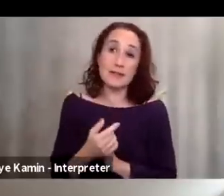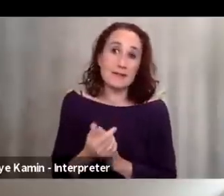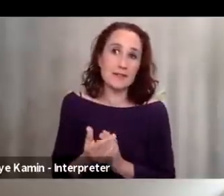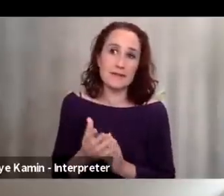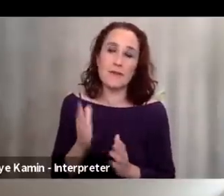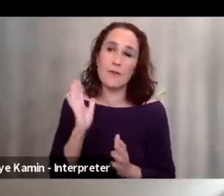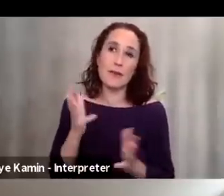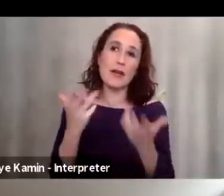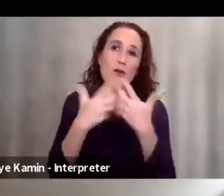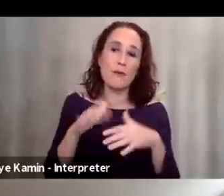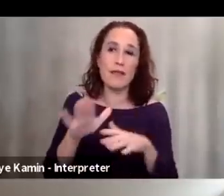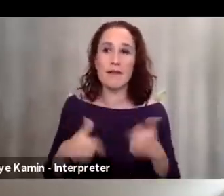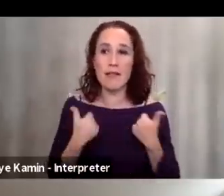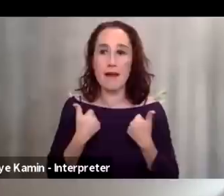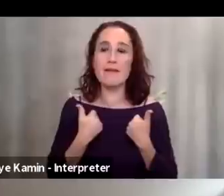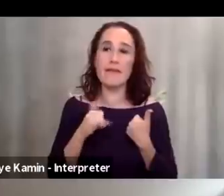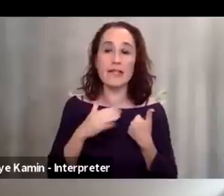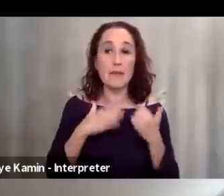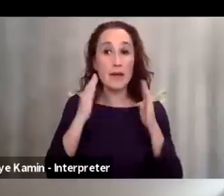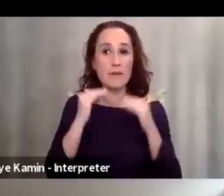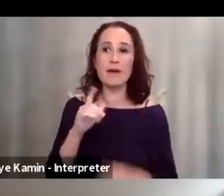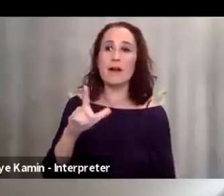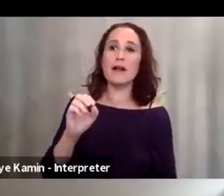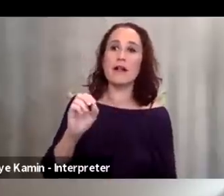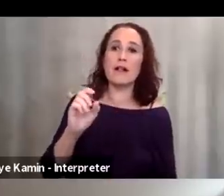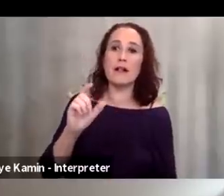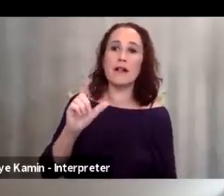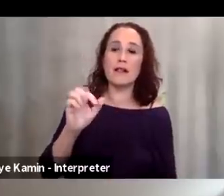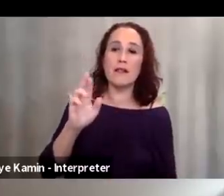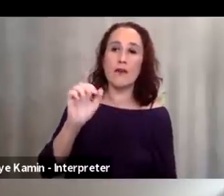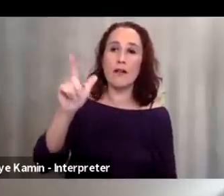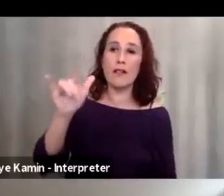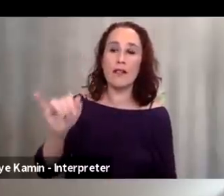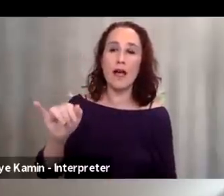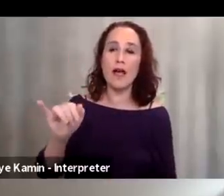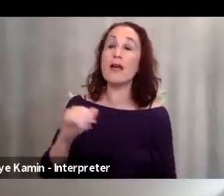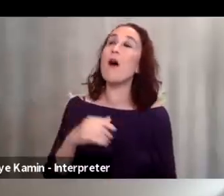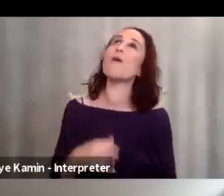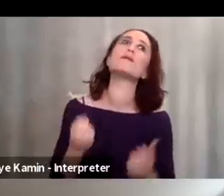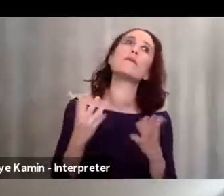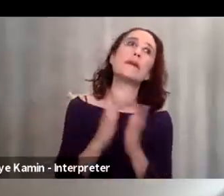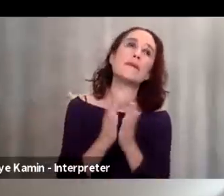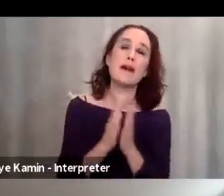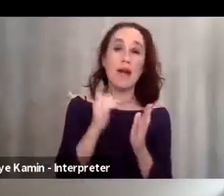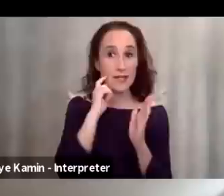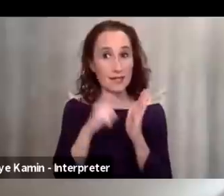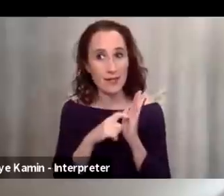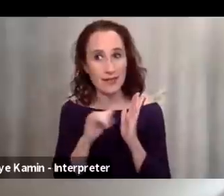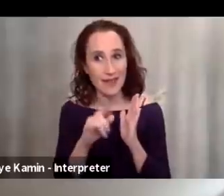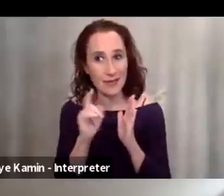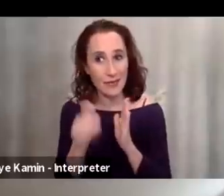What about you, Lorelei? So many books. But I think the one, when I saw this question, the one that